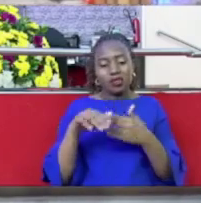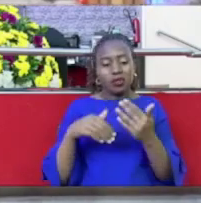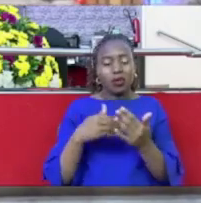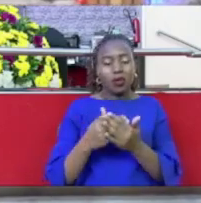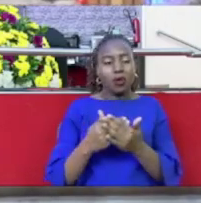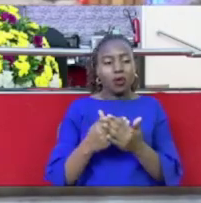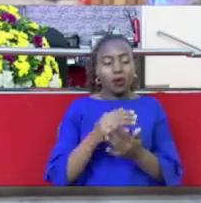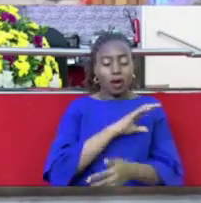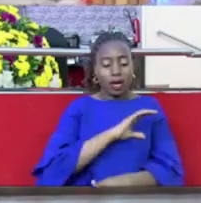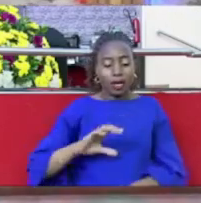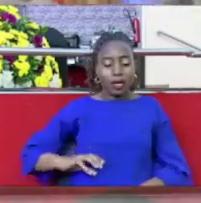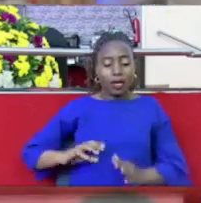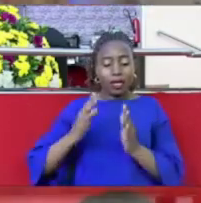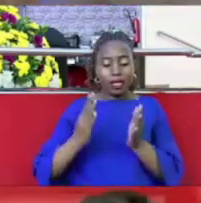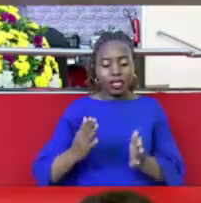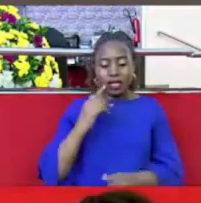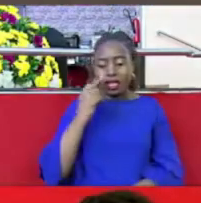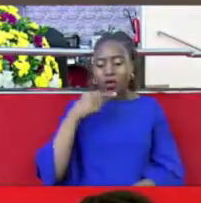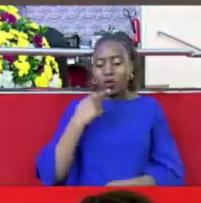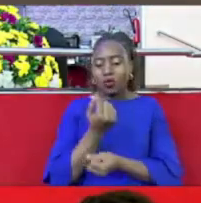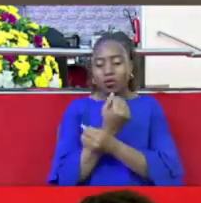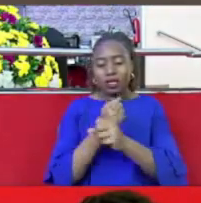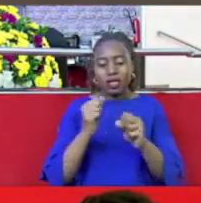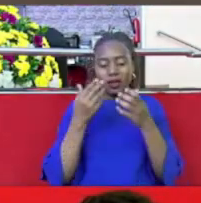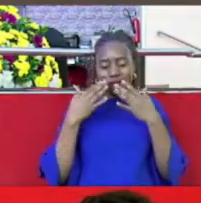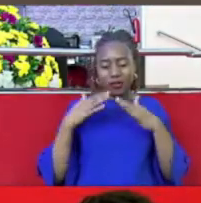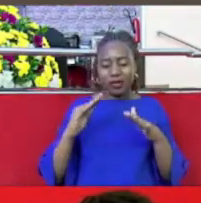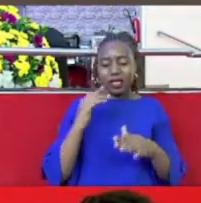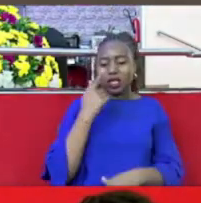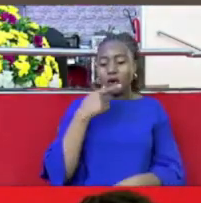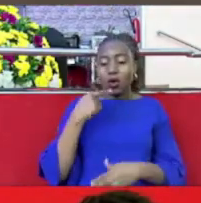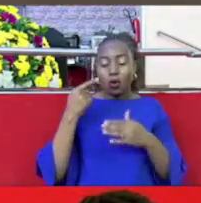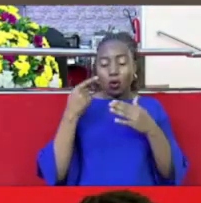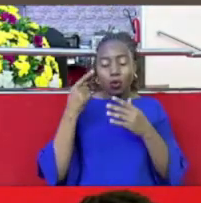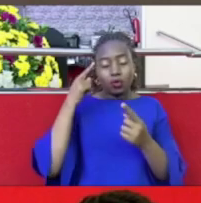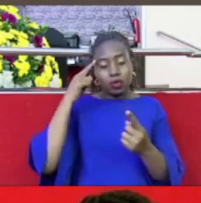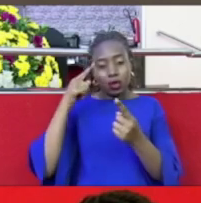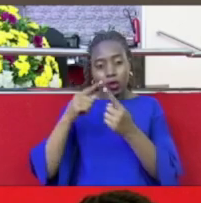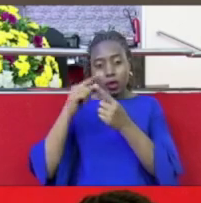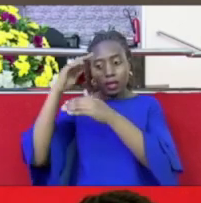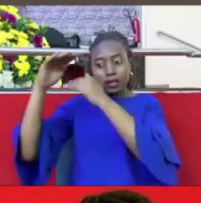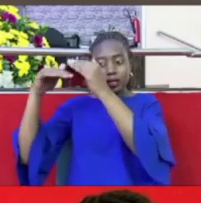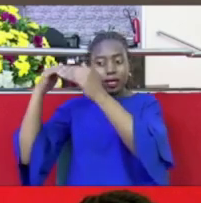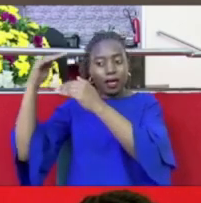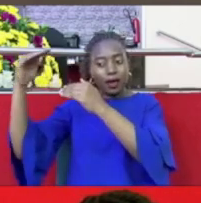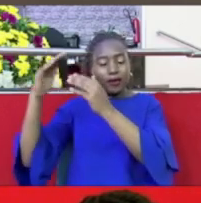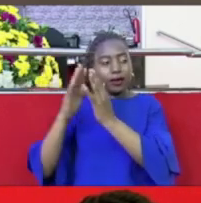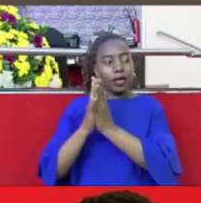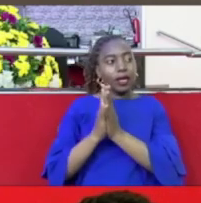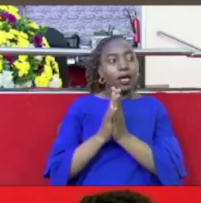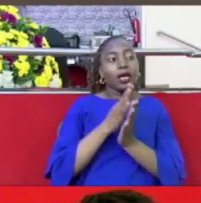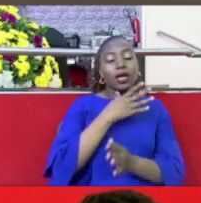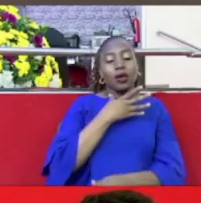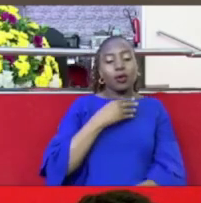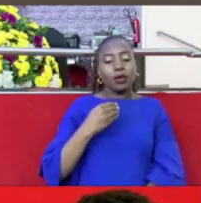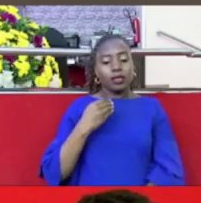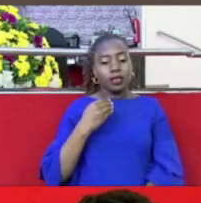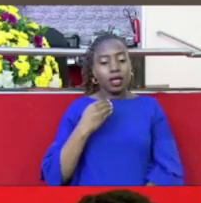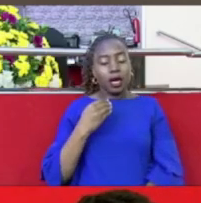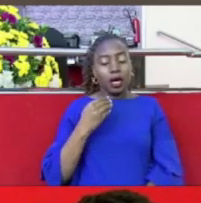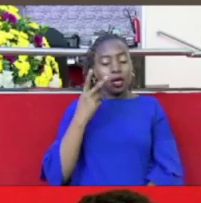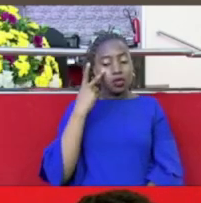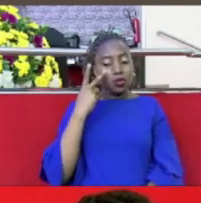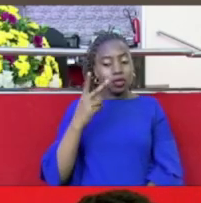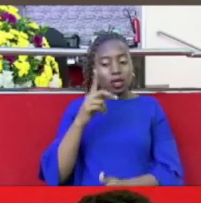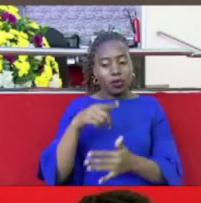born again, ambaye ameokoka, who is bound for heaven, ambaye anaenda mbinguni, desires to see prayers which are answered. Tamani kuona maombi